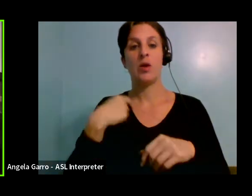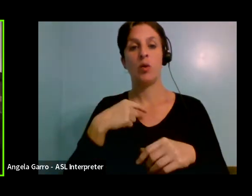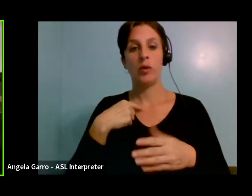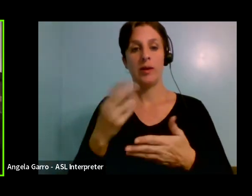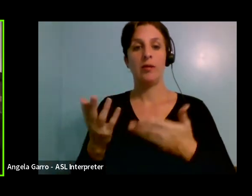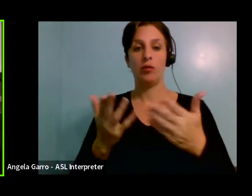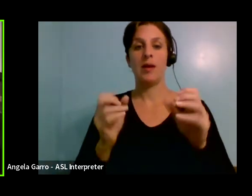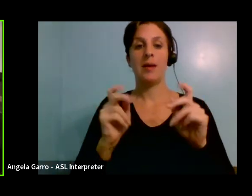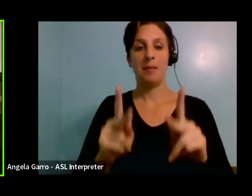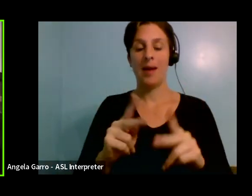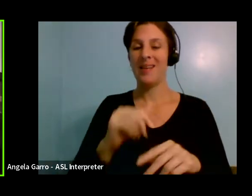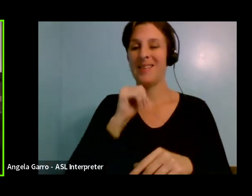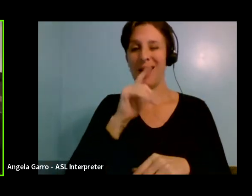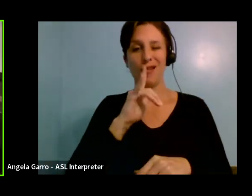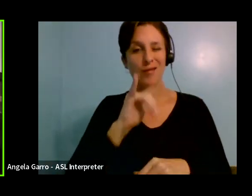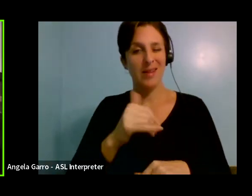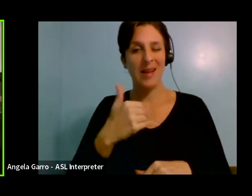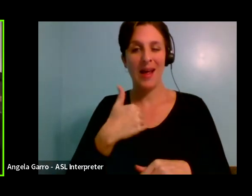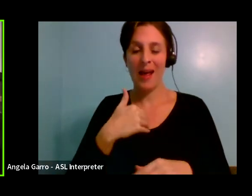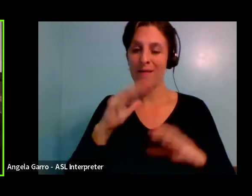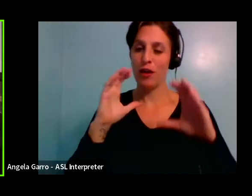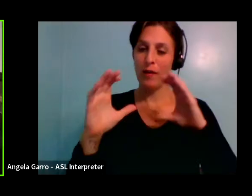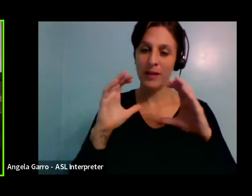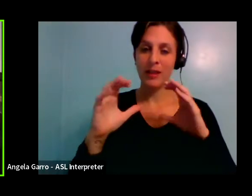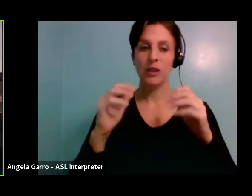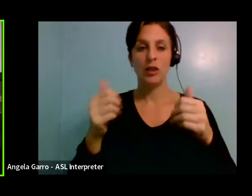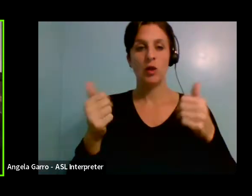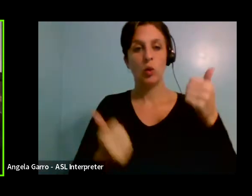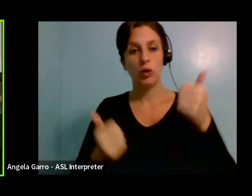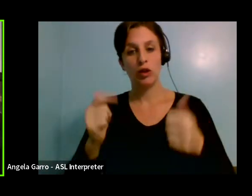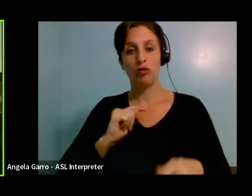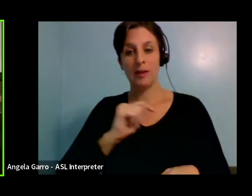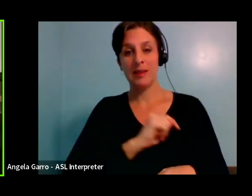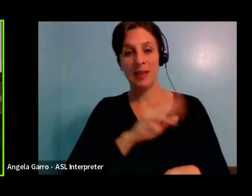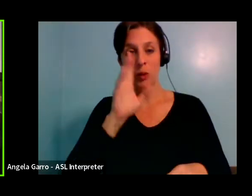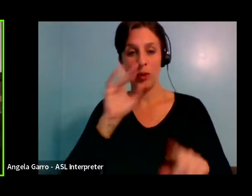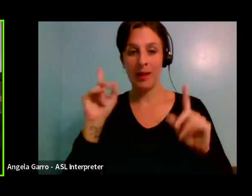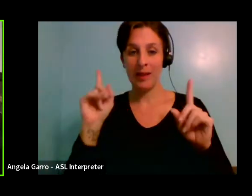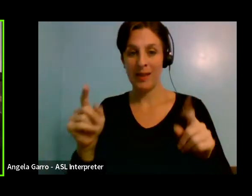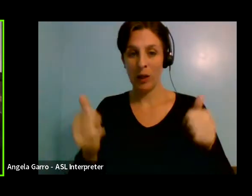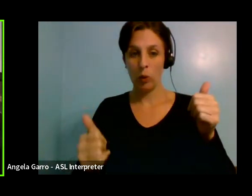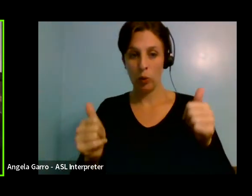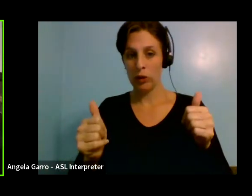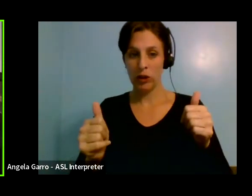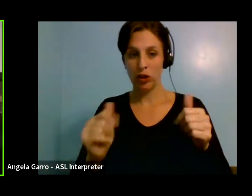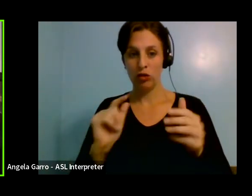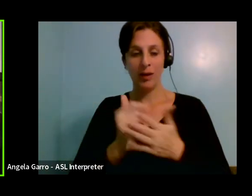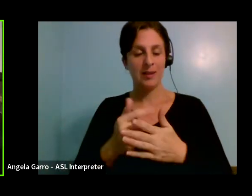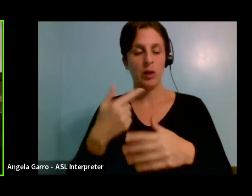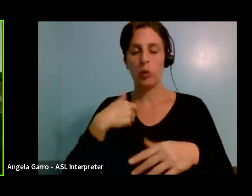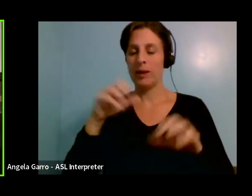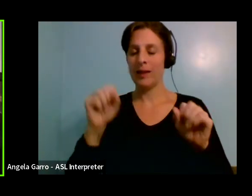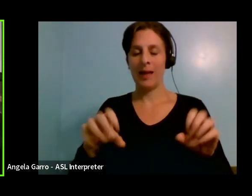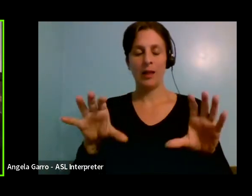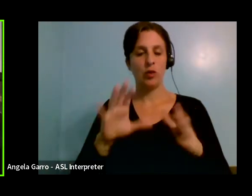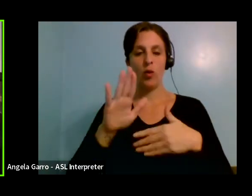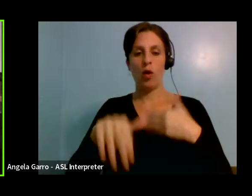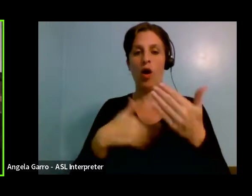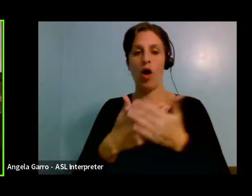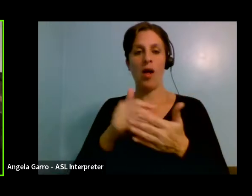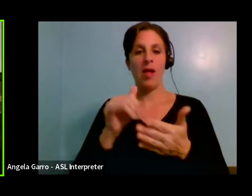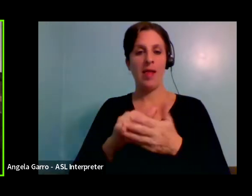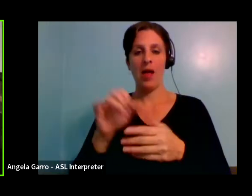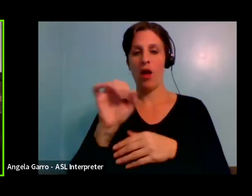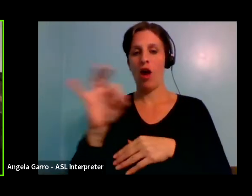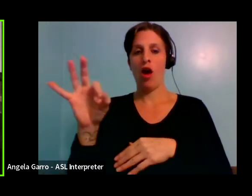back really not to have a conversation about which trustee is going to attend which graduation. We can do all that part offline if